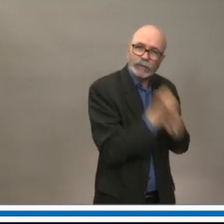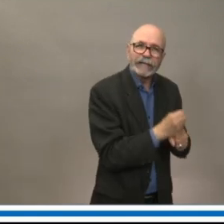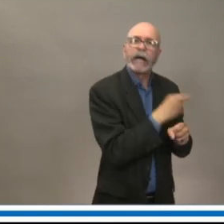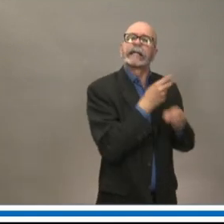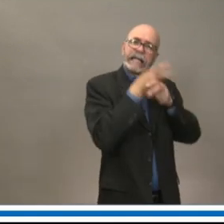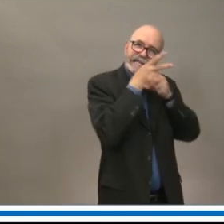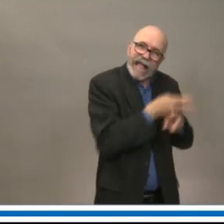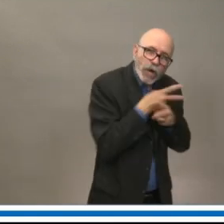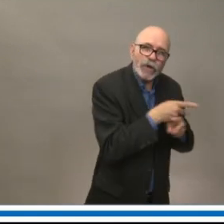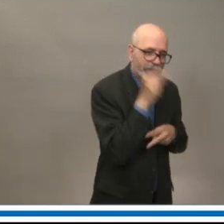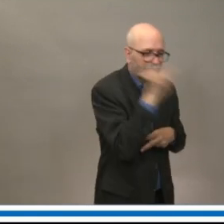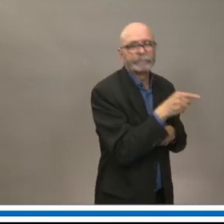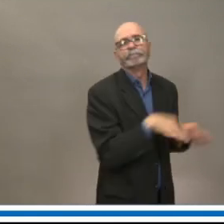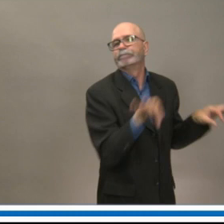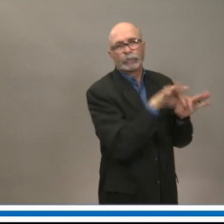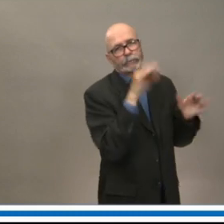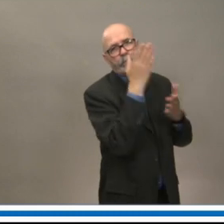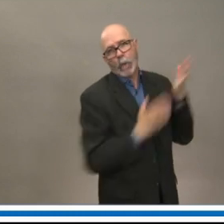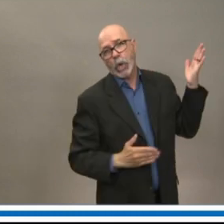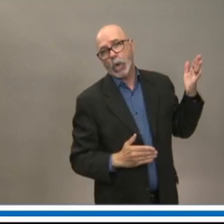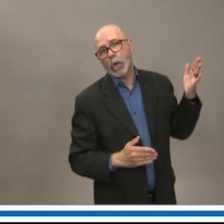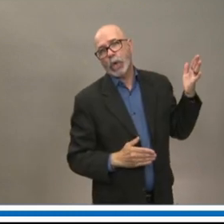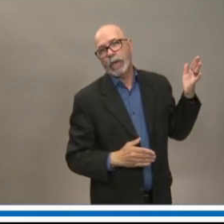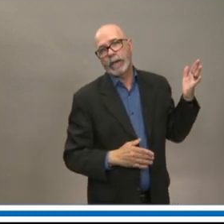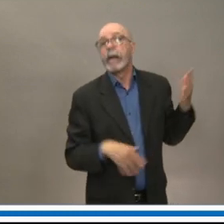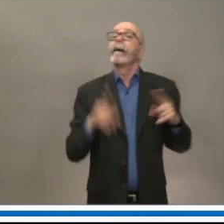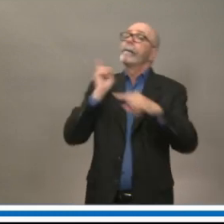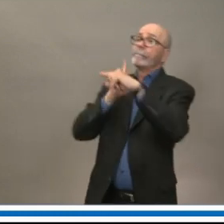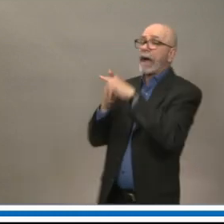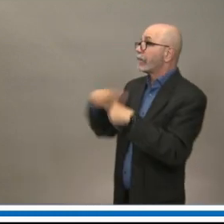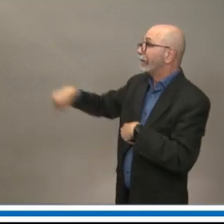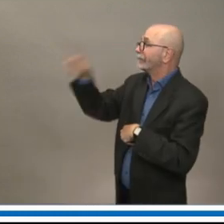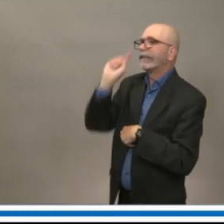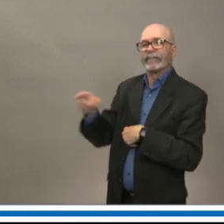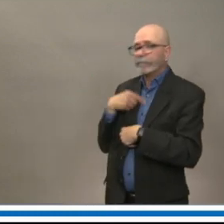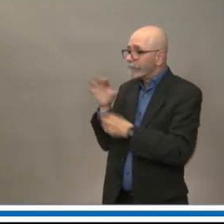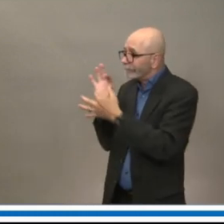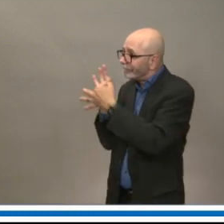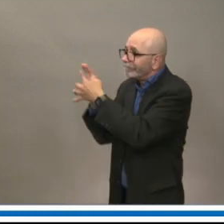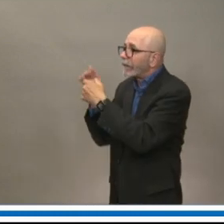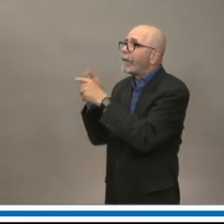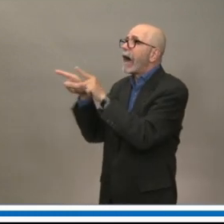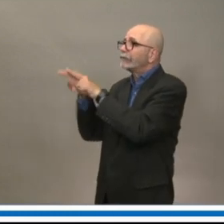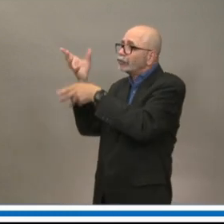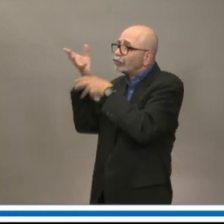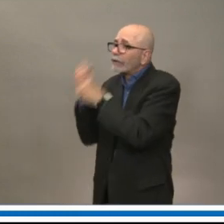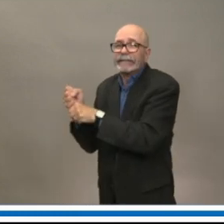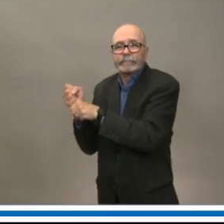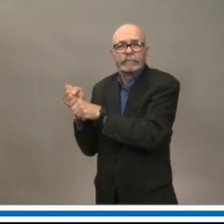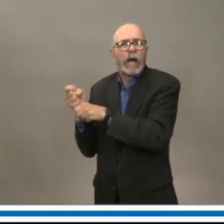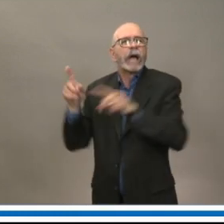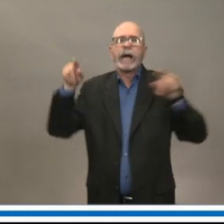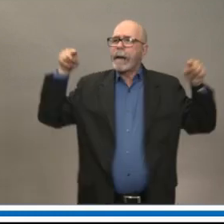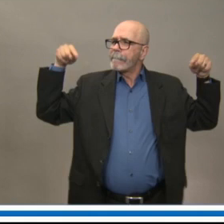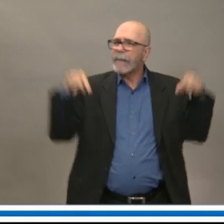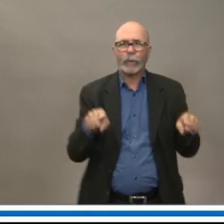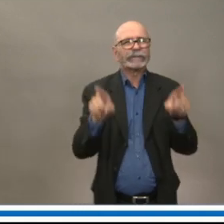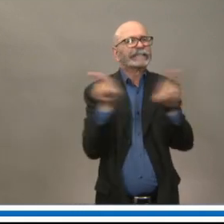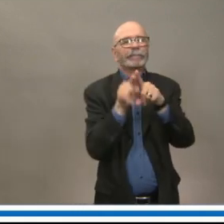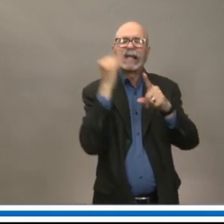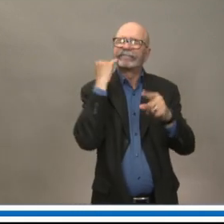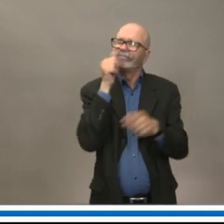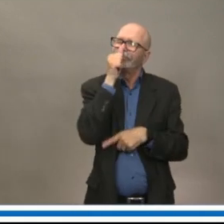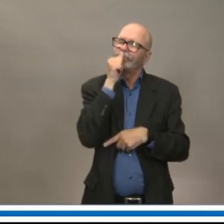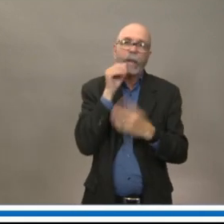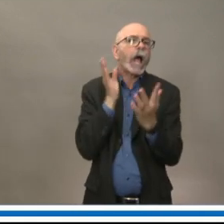them, and I need to trust you that we can hang in a little longer. We have to continue to keep our